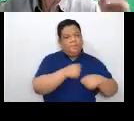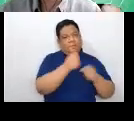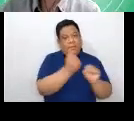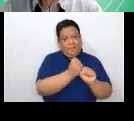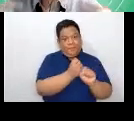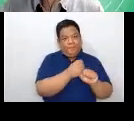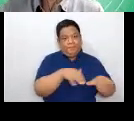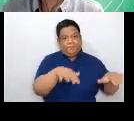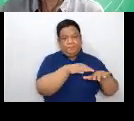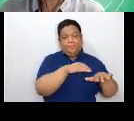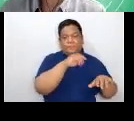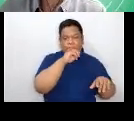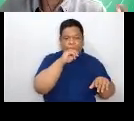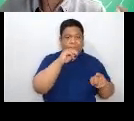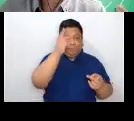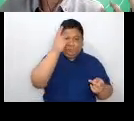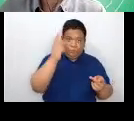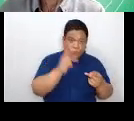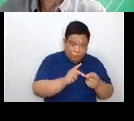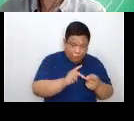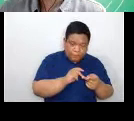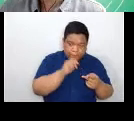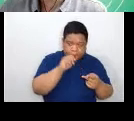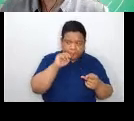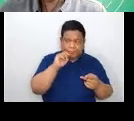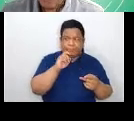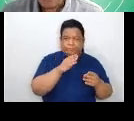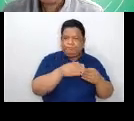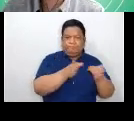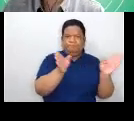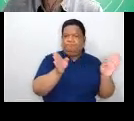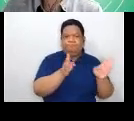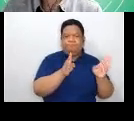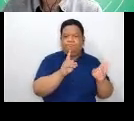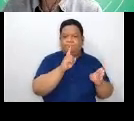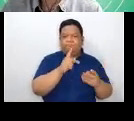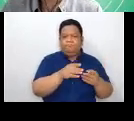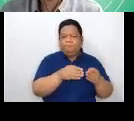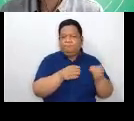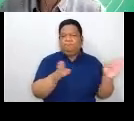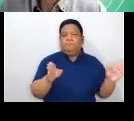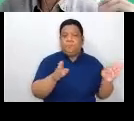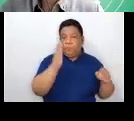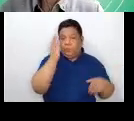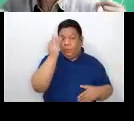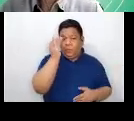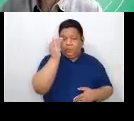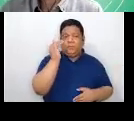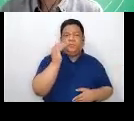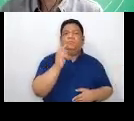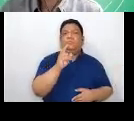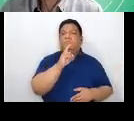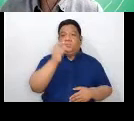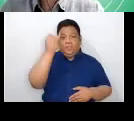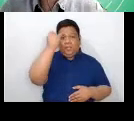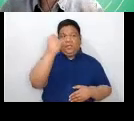it is intentionally general. It is intentionally vague because the idea in a